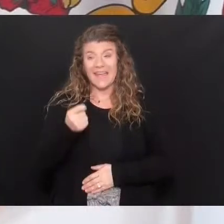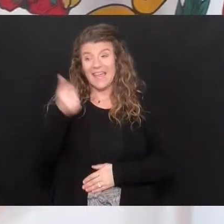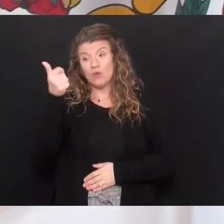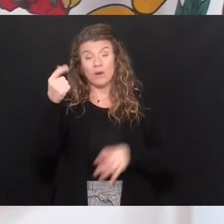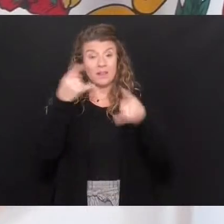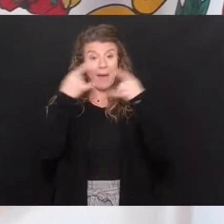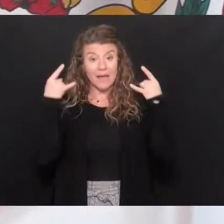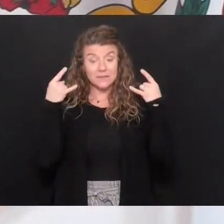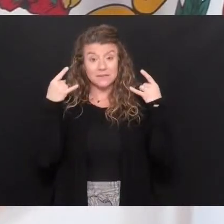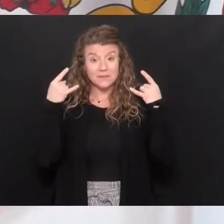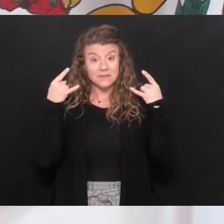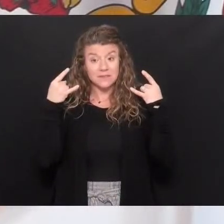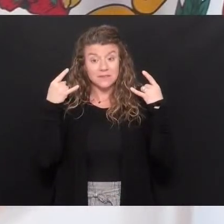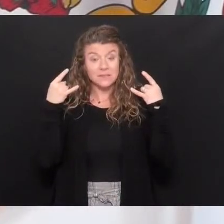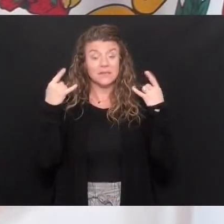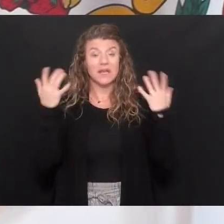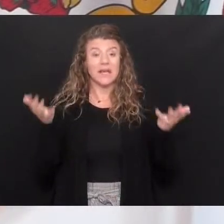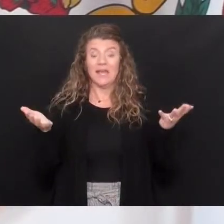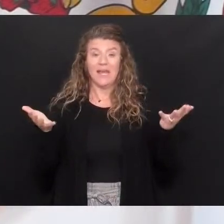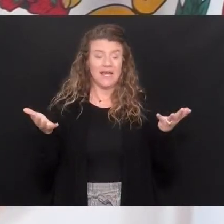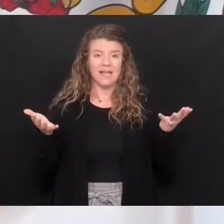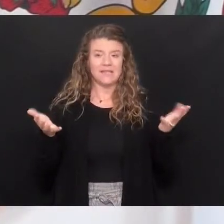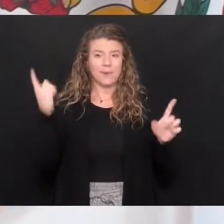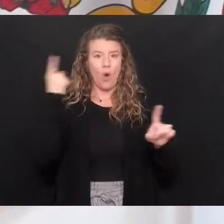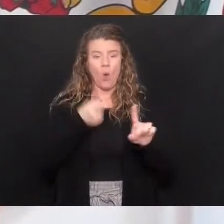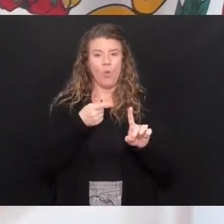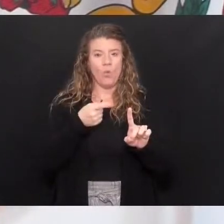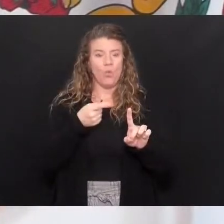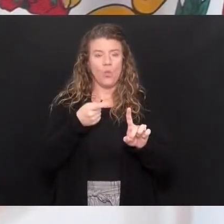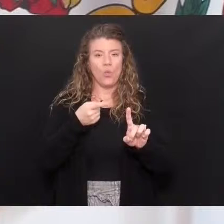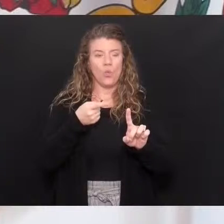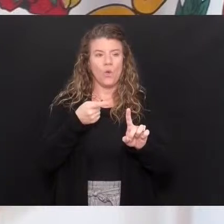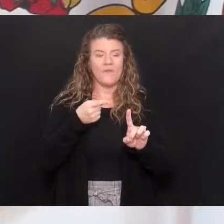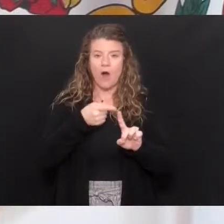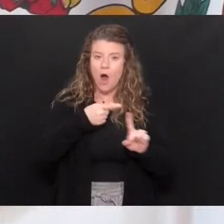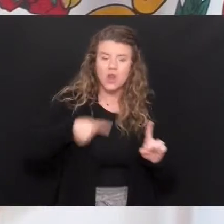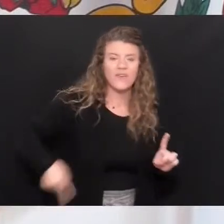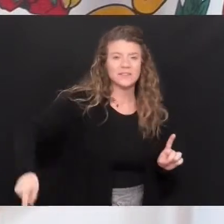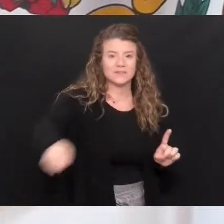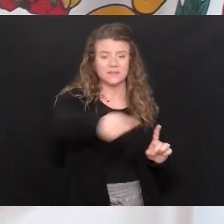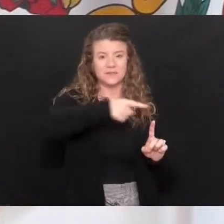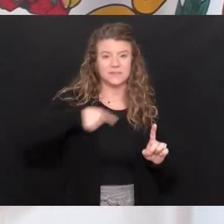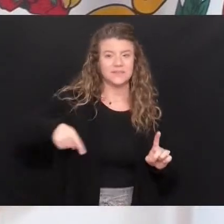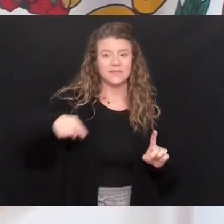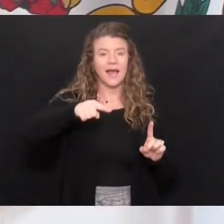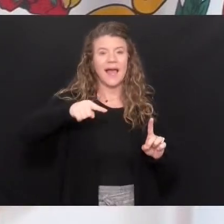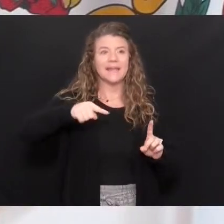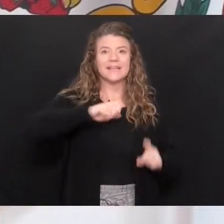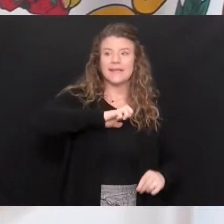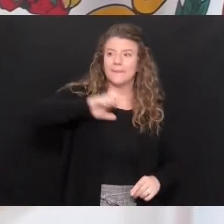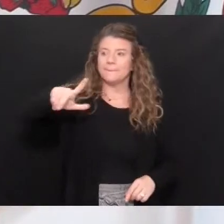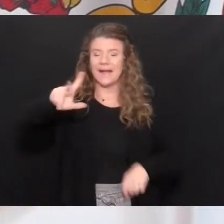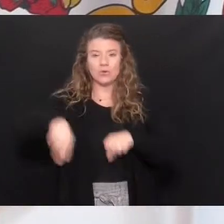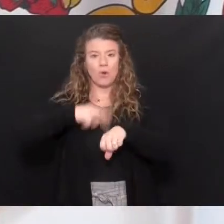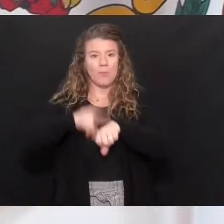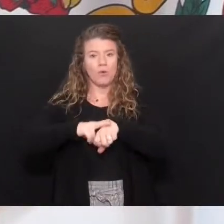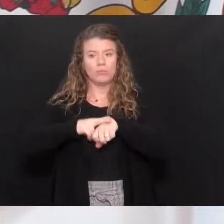masks is absolutely the goal of all of us, and getting back to normalcy, whether that number is